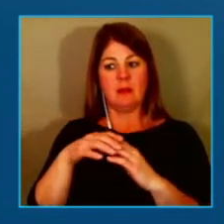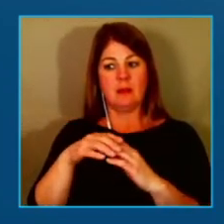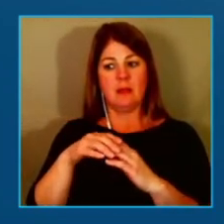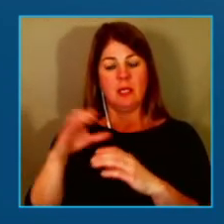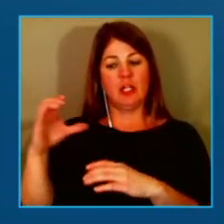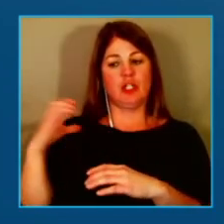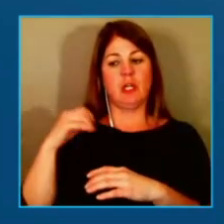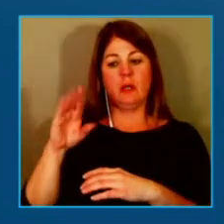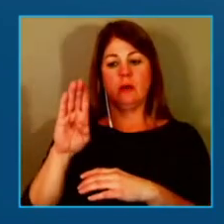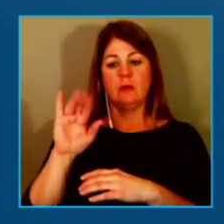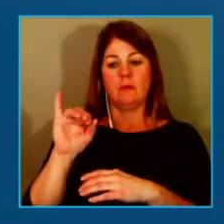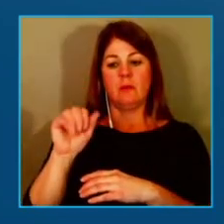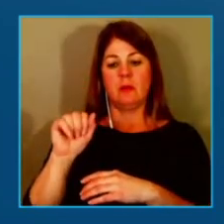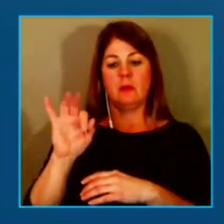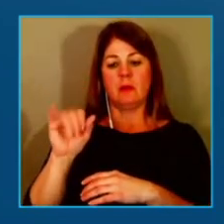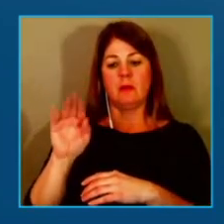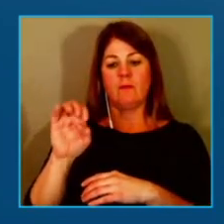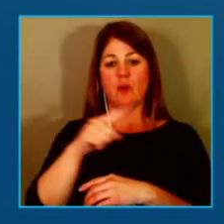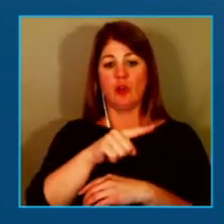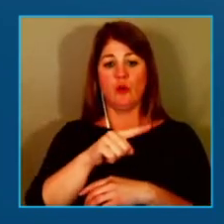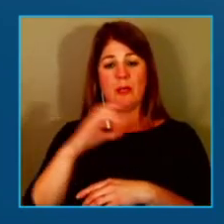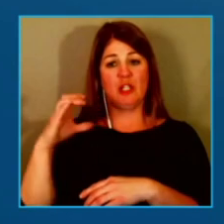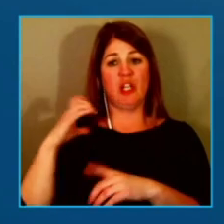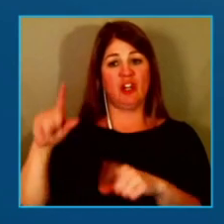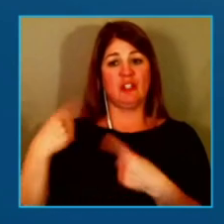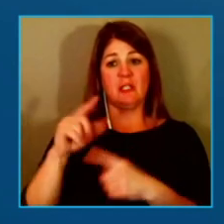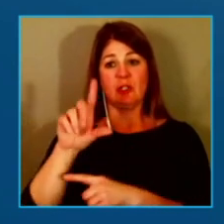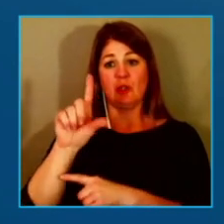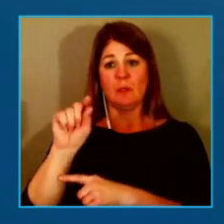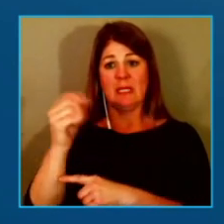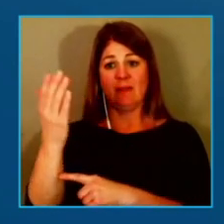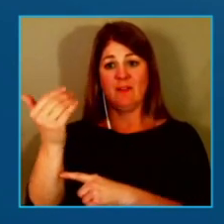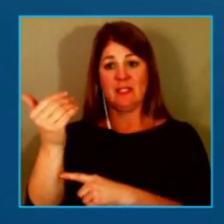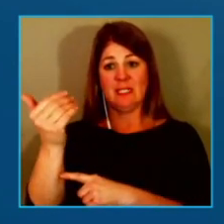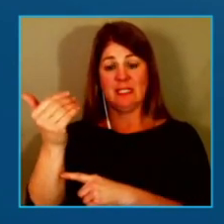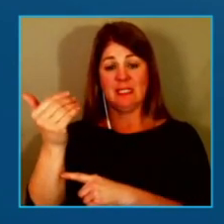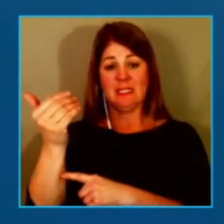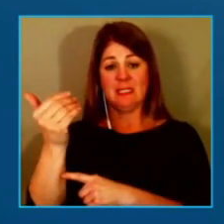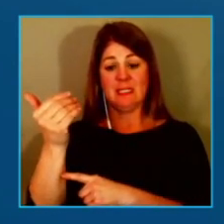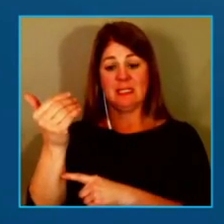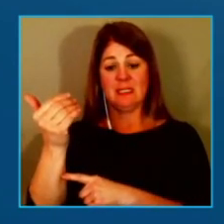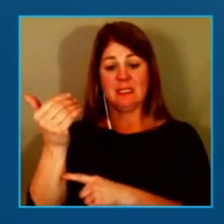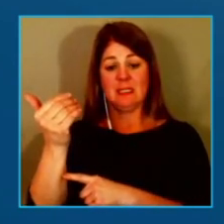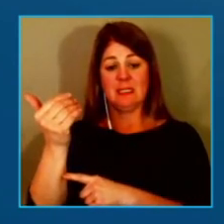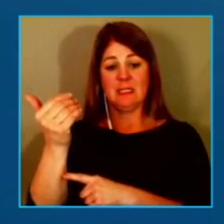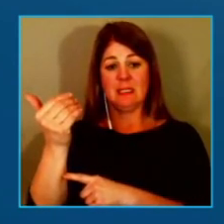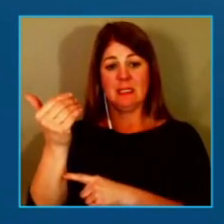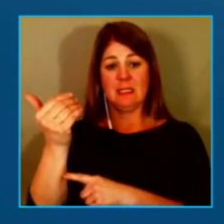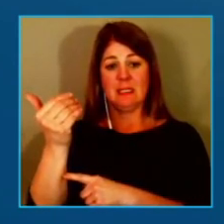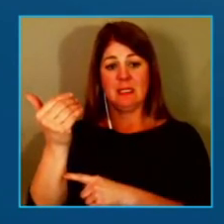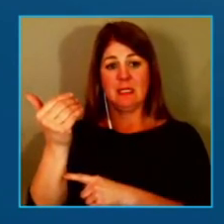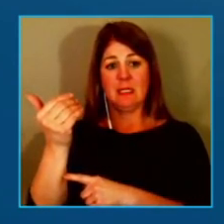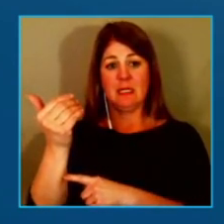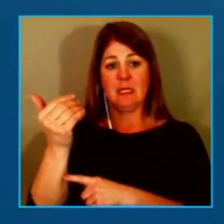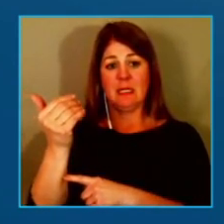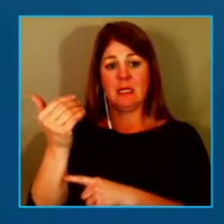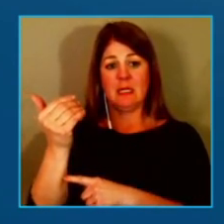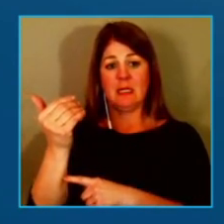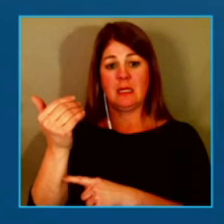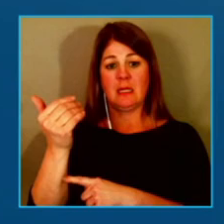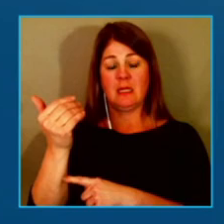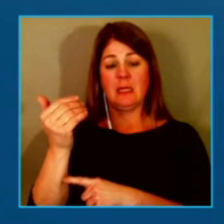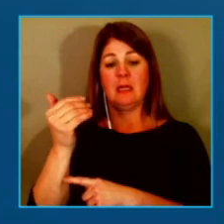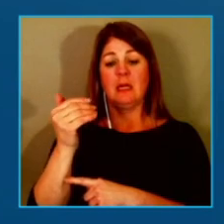since 2015. And it took, and during that, her tenure there, the